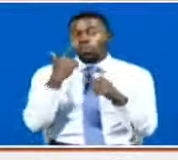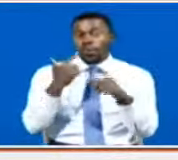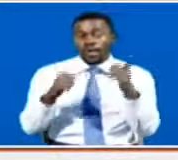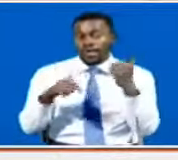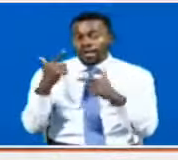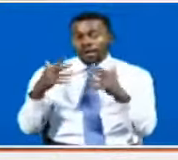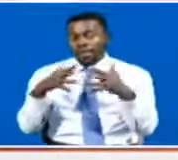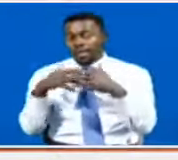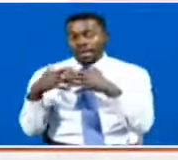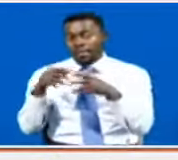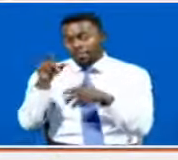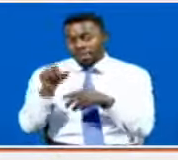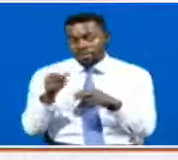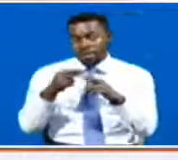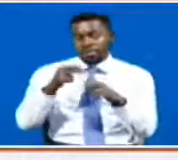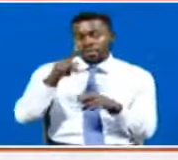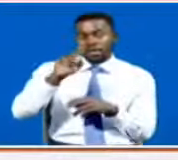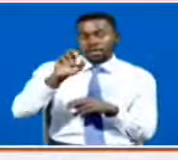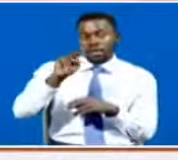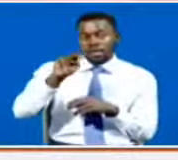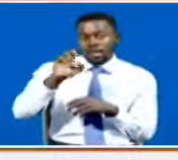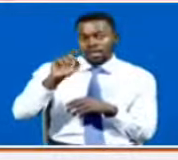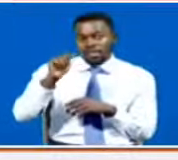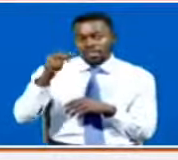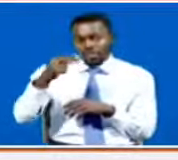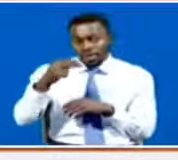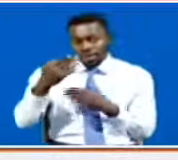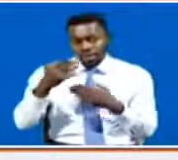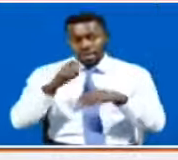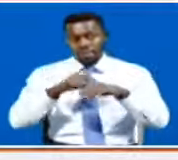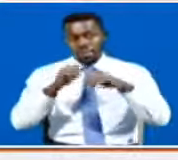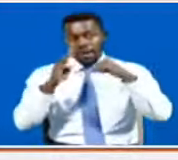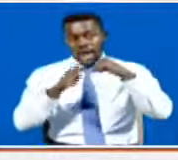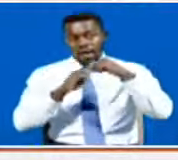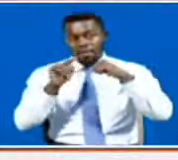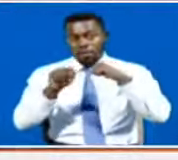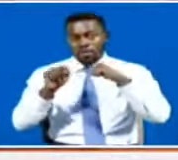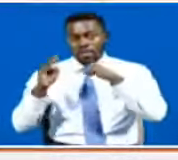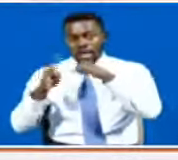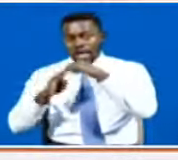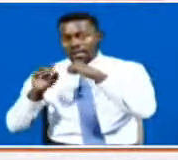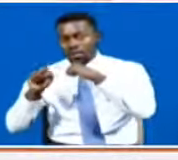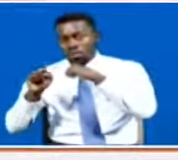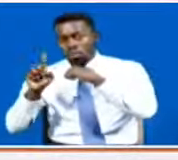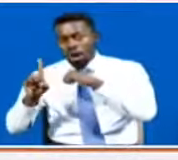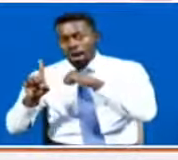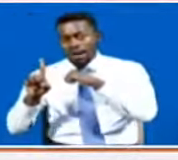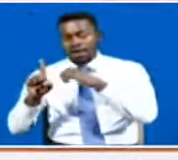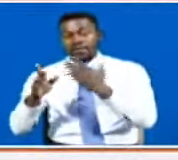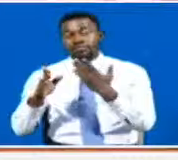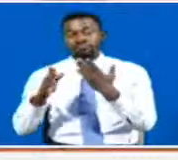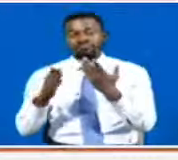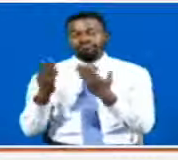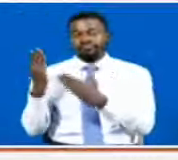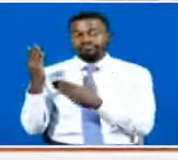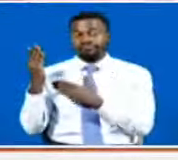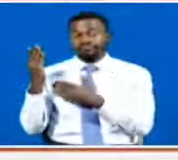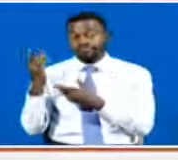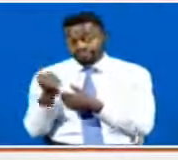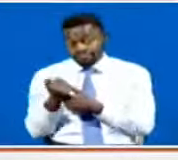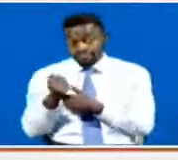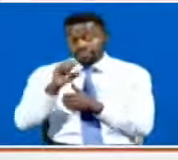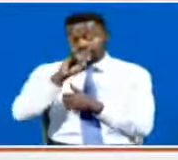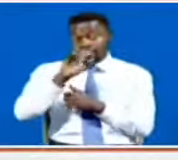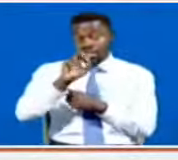USA's Kenneth Banderek, who managed a time of 9.91 seconds. Emmanuel Matadi, Jeremiah